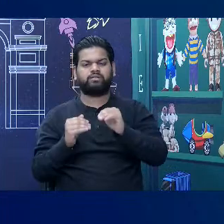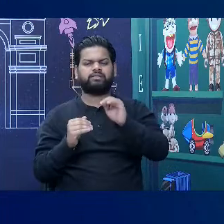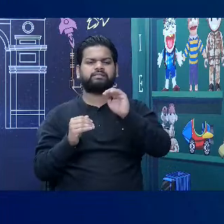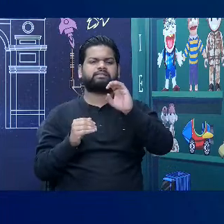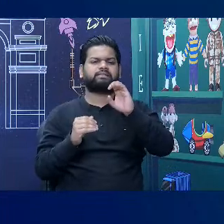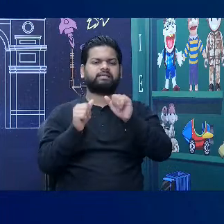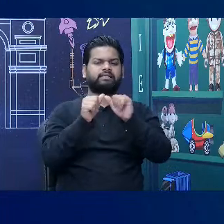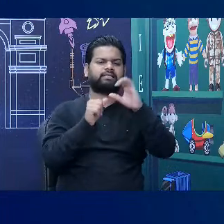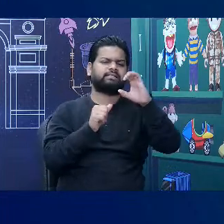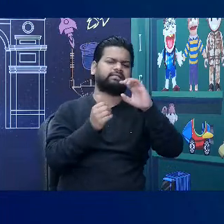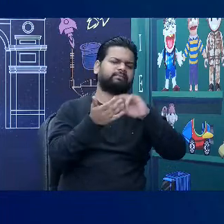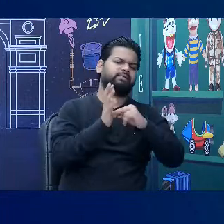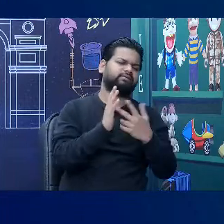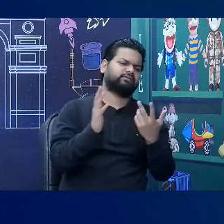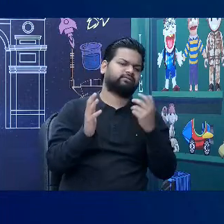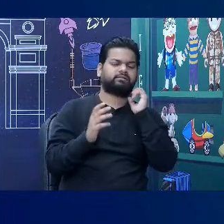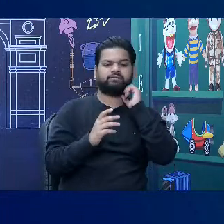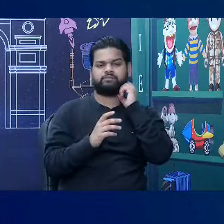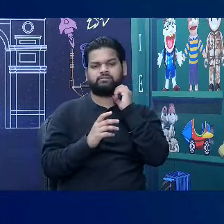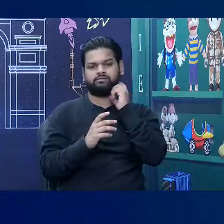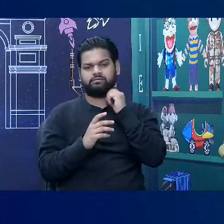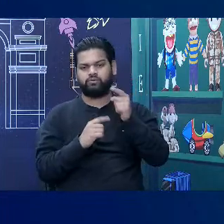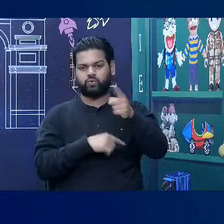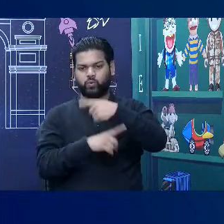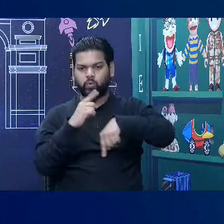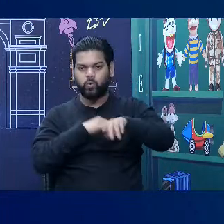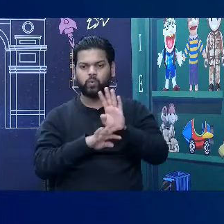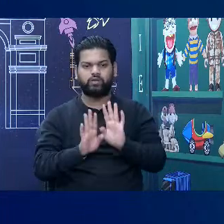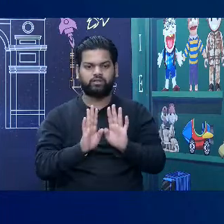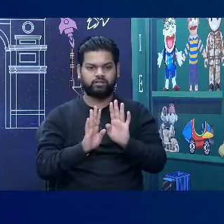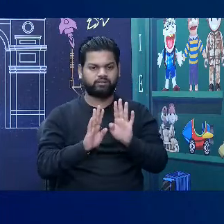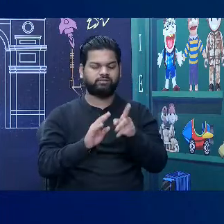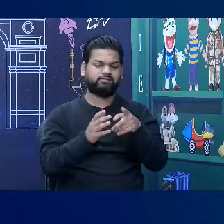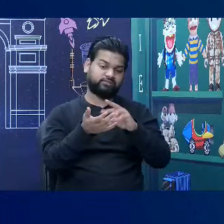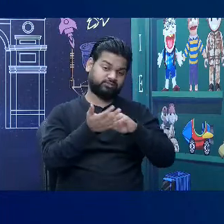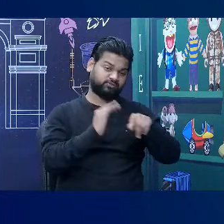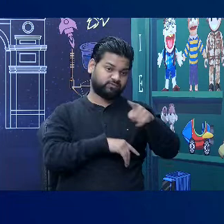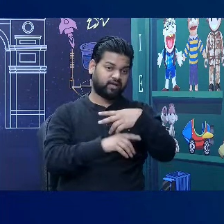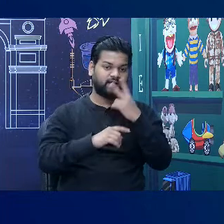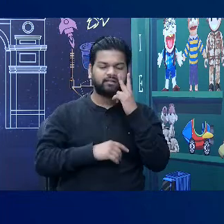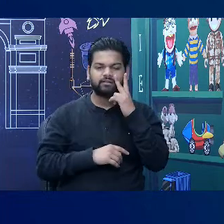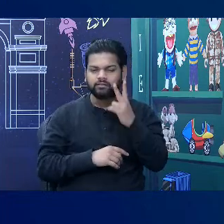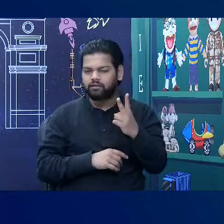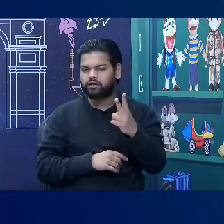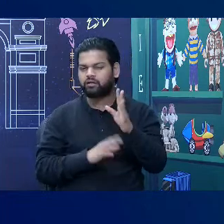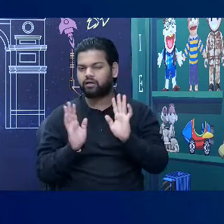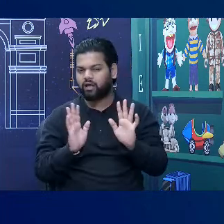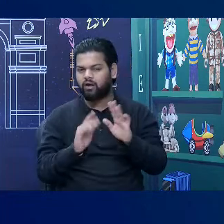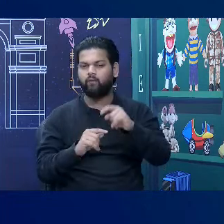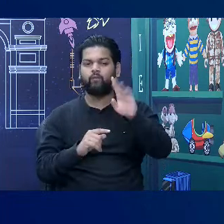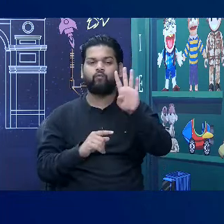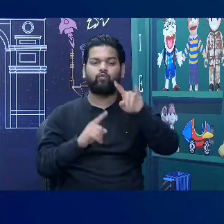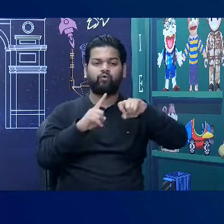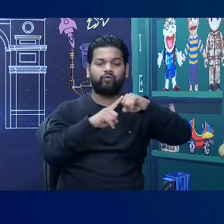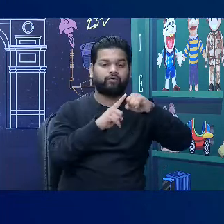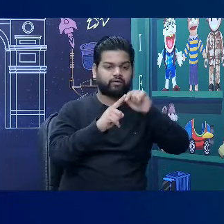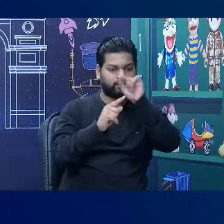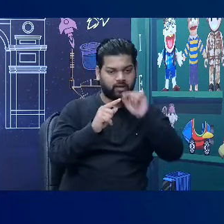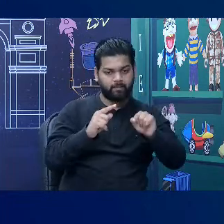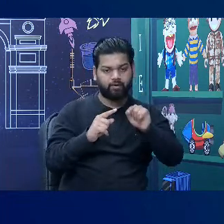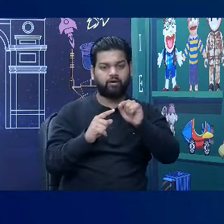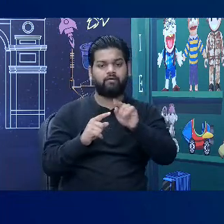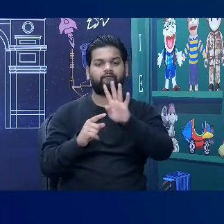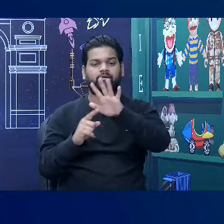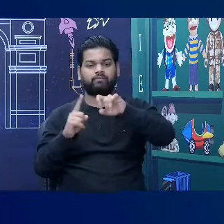sin A is what? Perpendicular upon hypotenuse. So BC upon AC can be written as 4K upon 5K, that